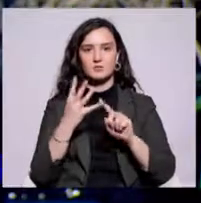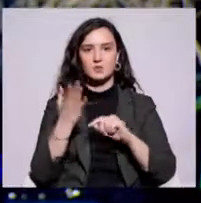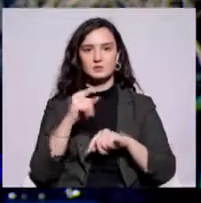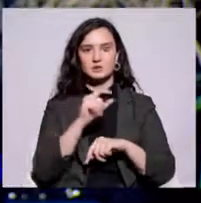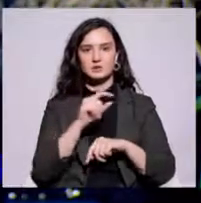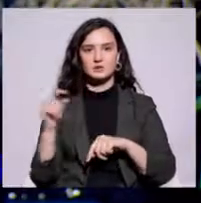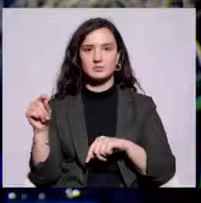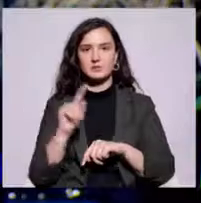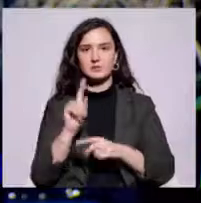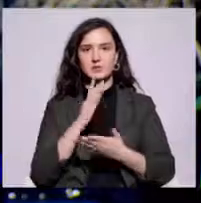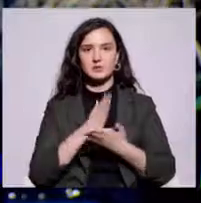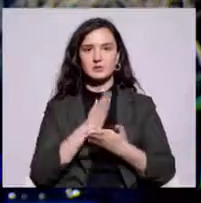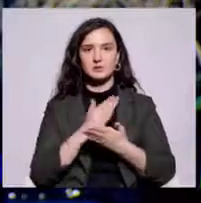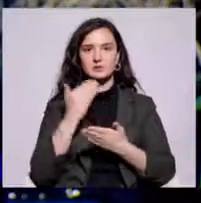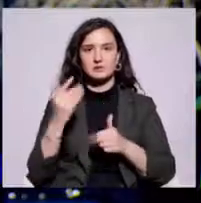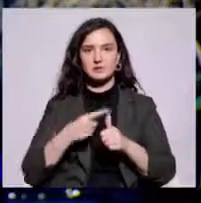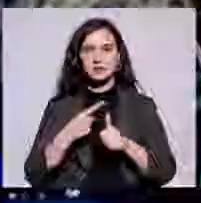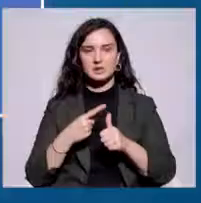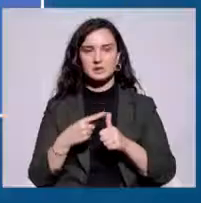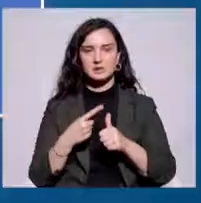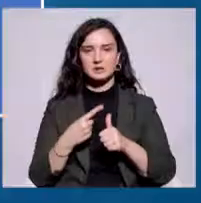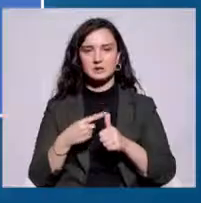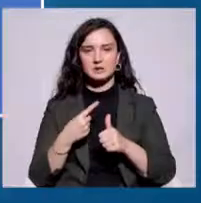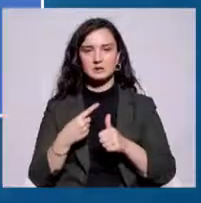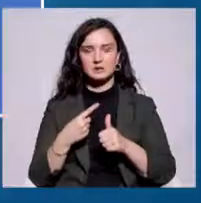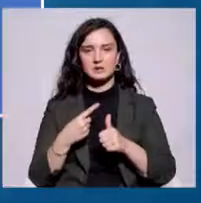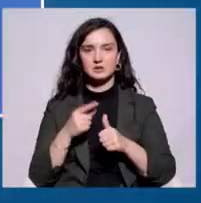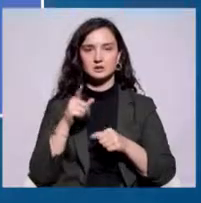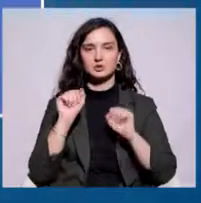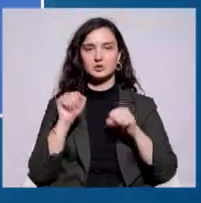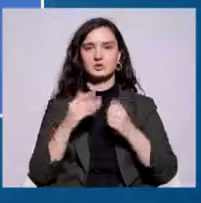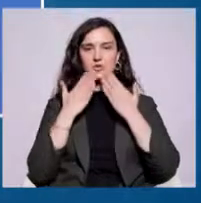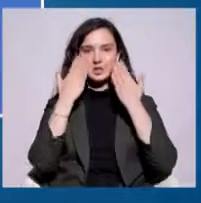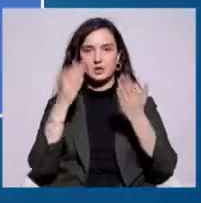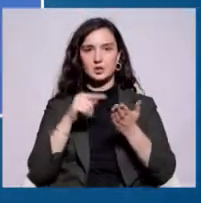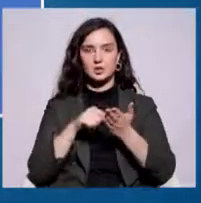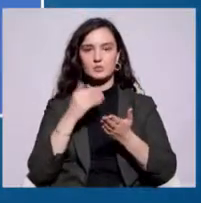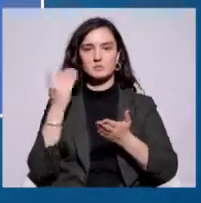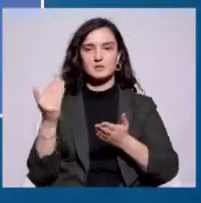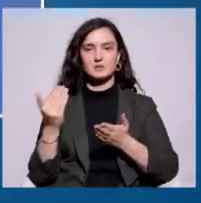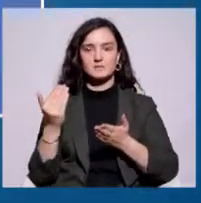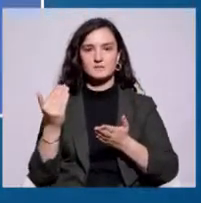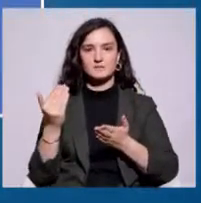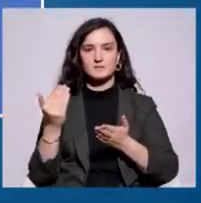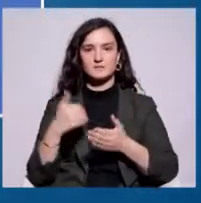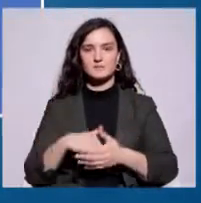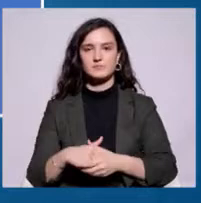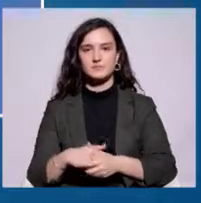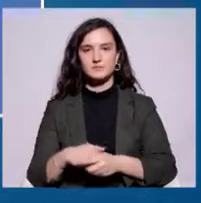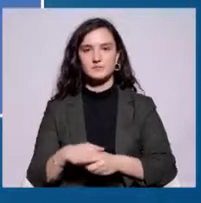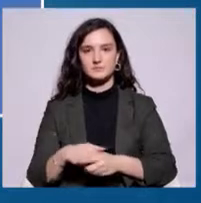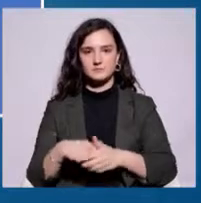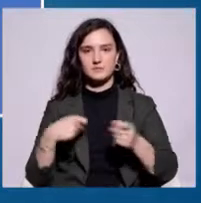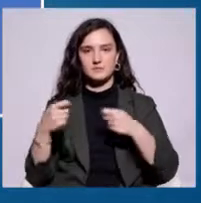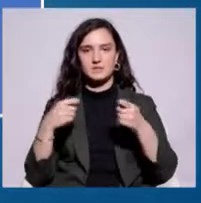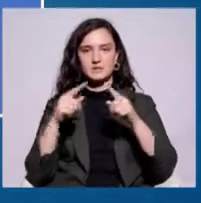sentence. What is her name? So you can read it on her... Oh, business